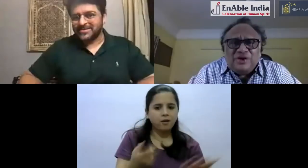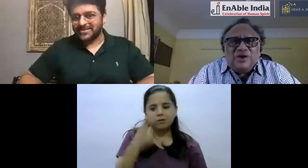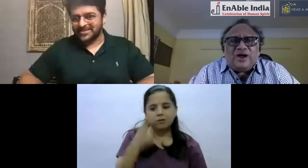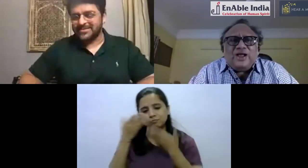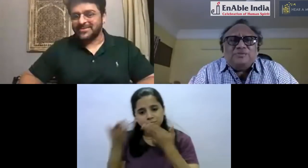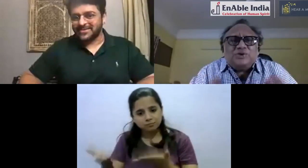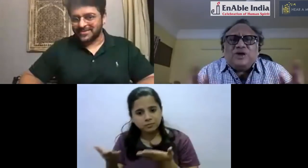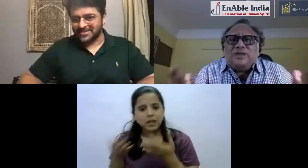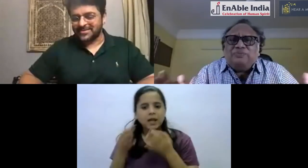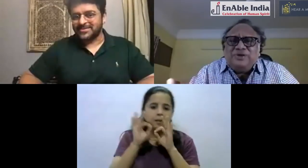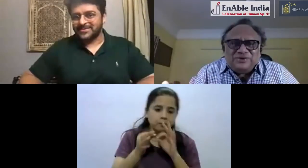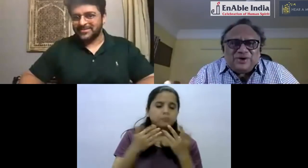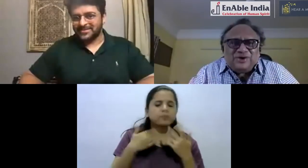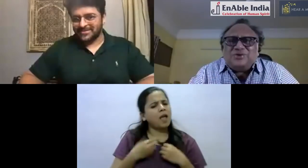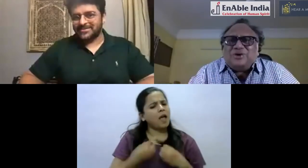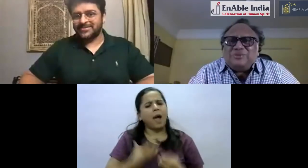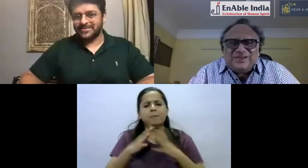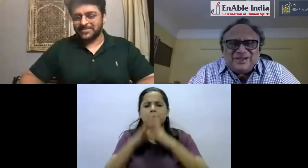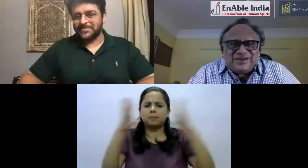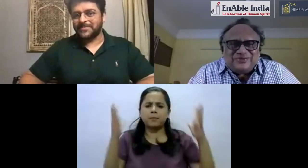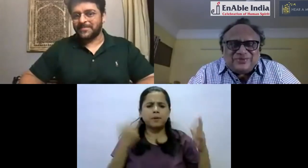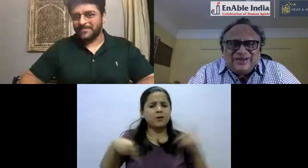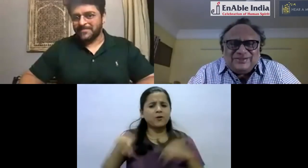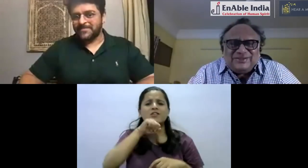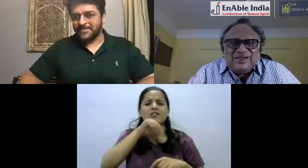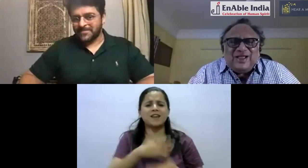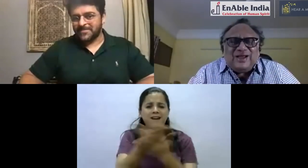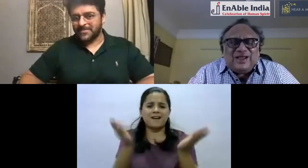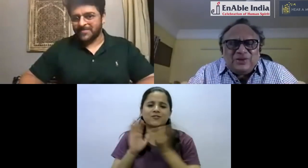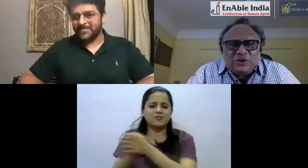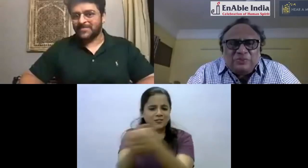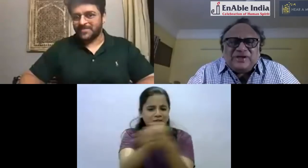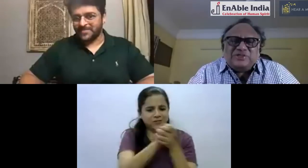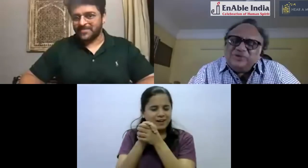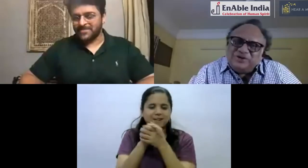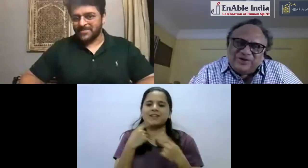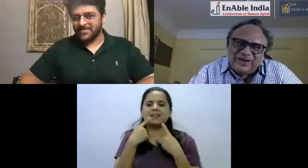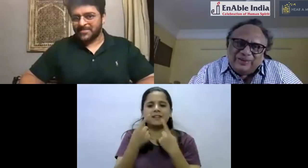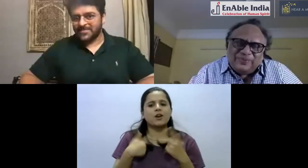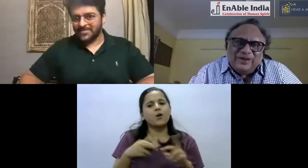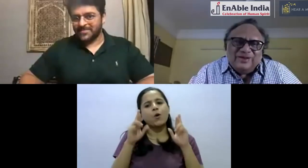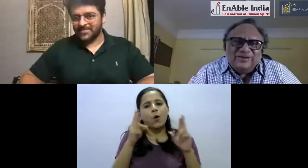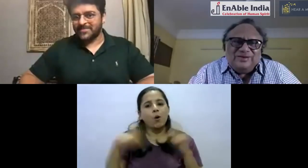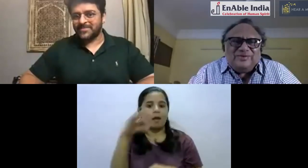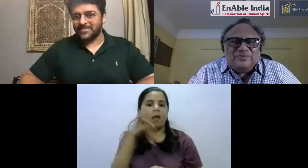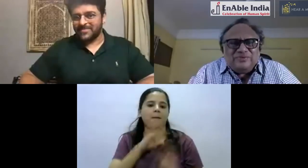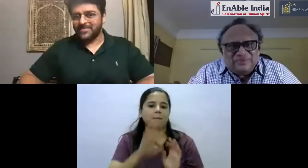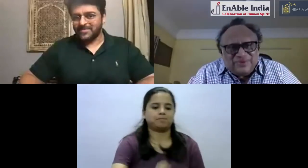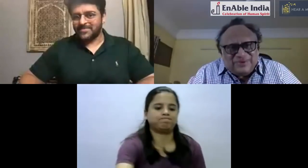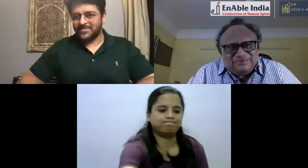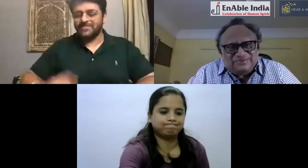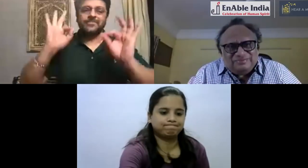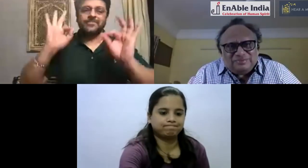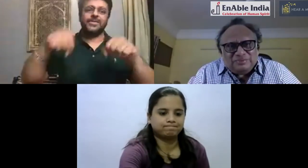you. I'm so happy to talk to all my young friends, and I hope it has been of help.